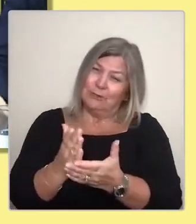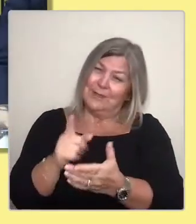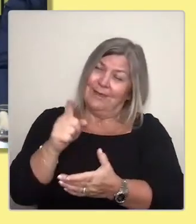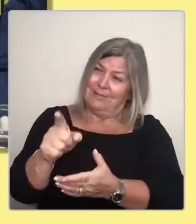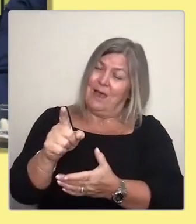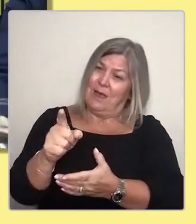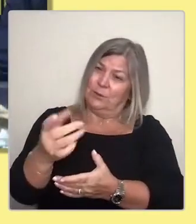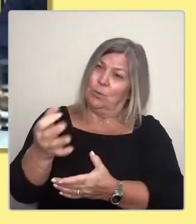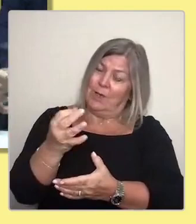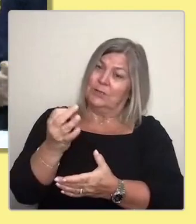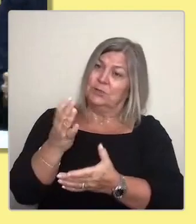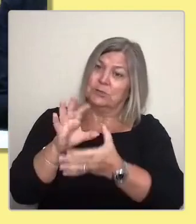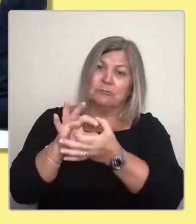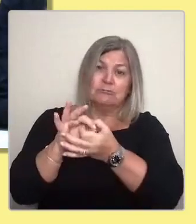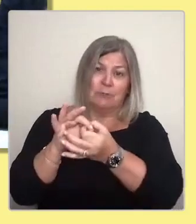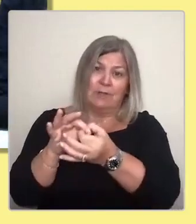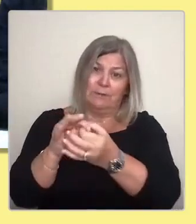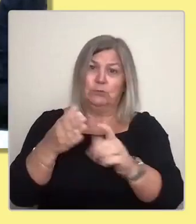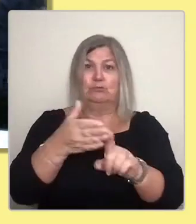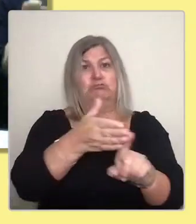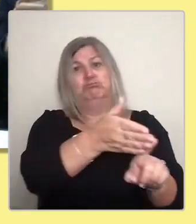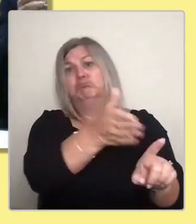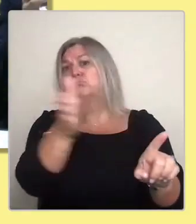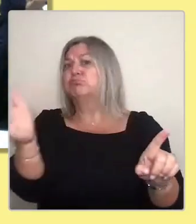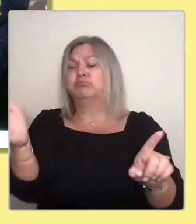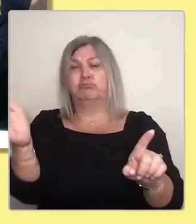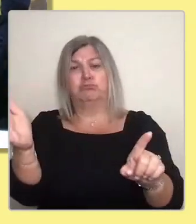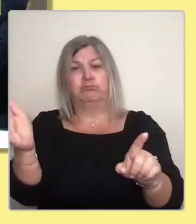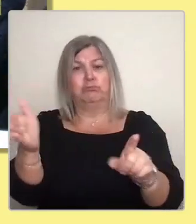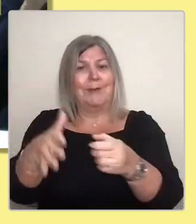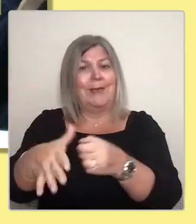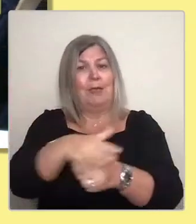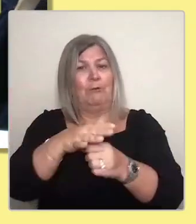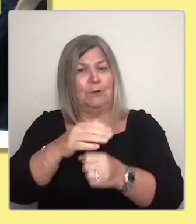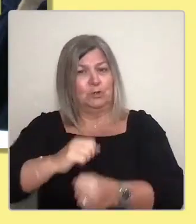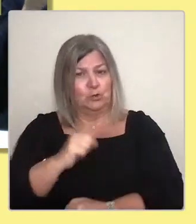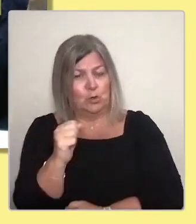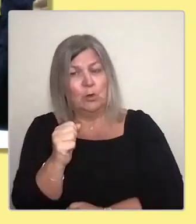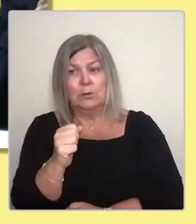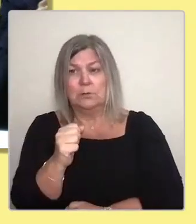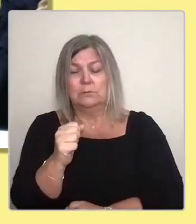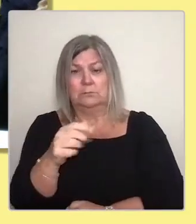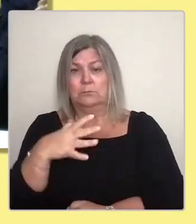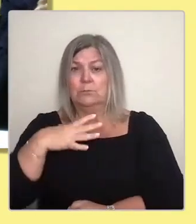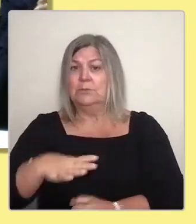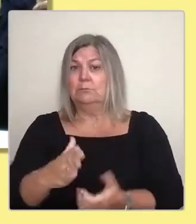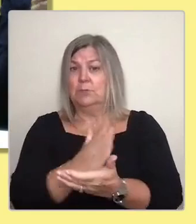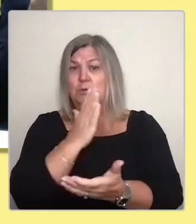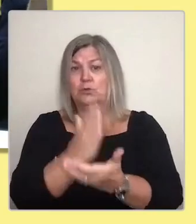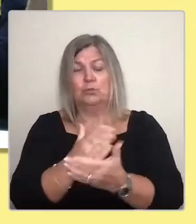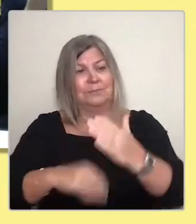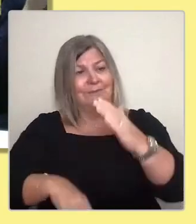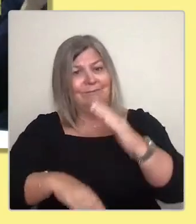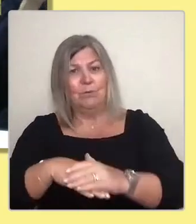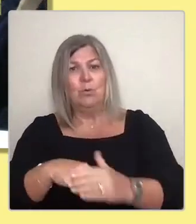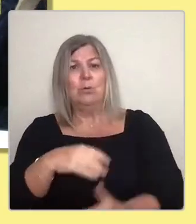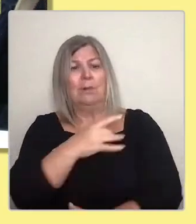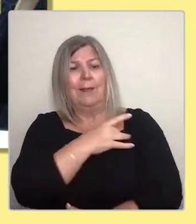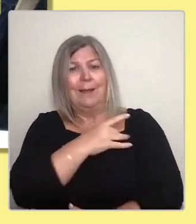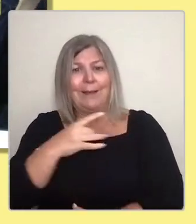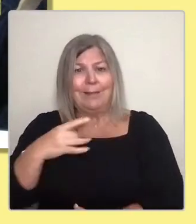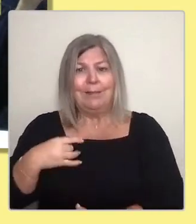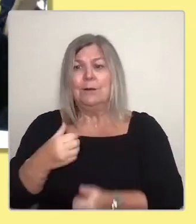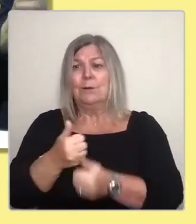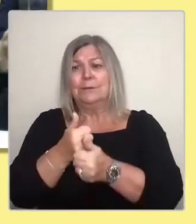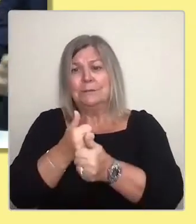clinical expertise in Scotland and ensuring that the NHS has the clinical support that is required in Scotland when it comes